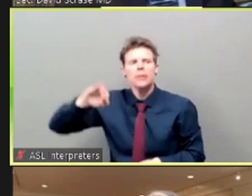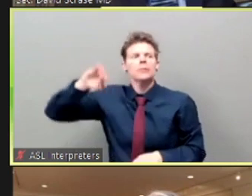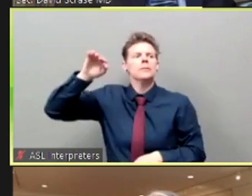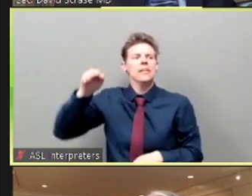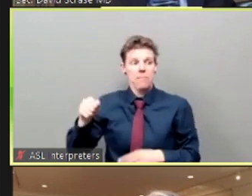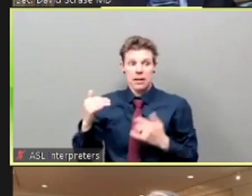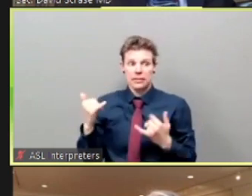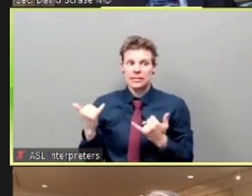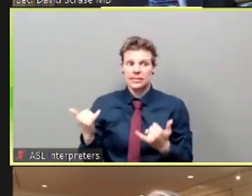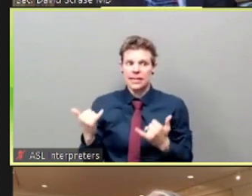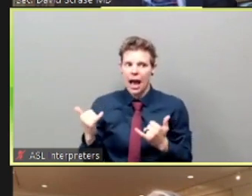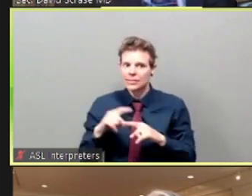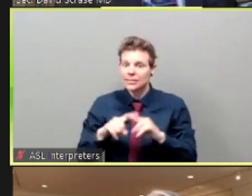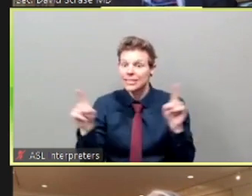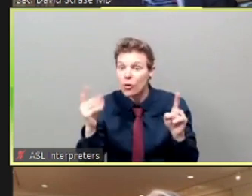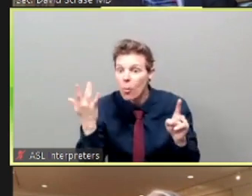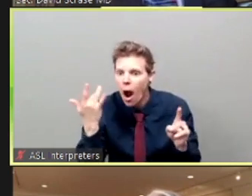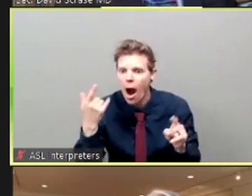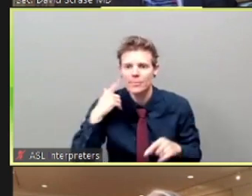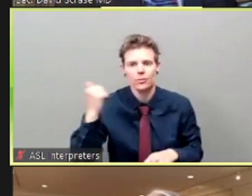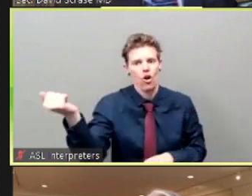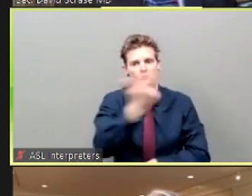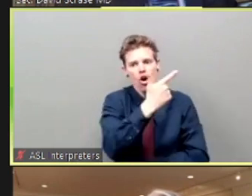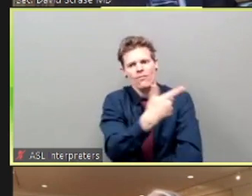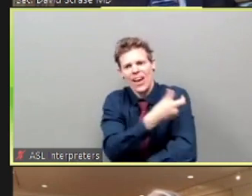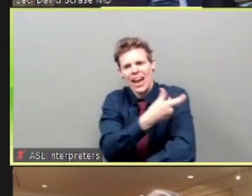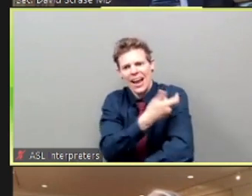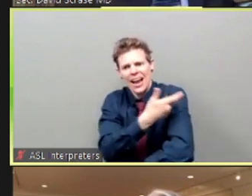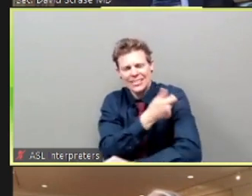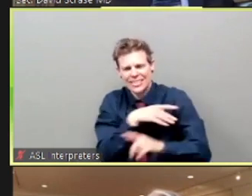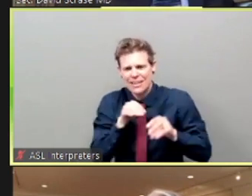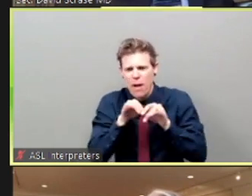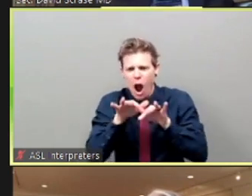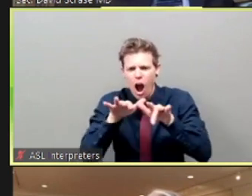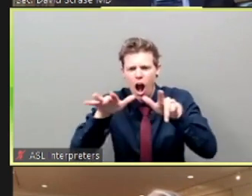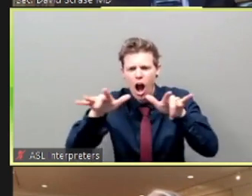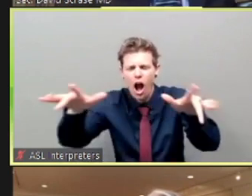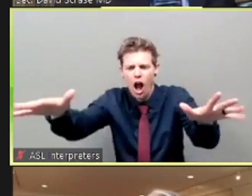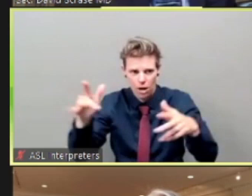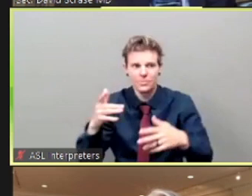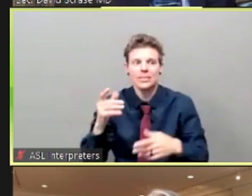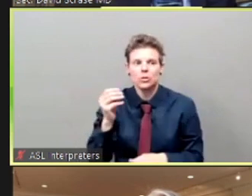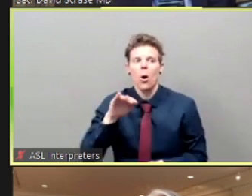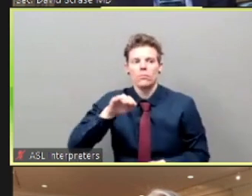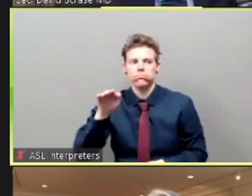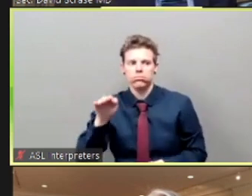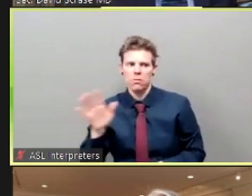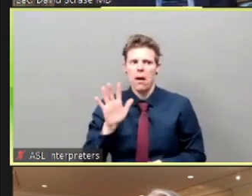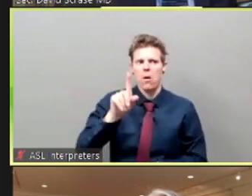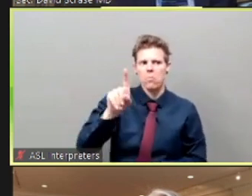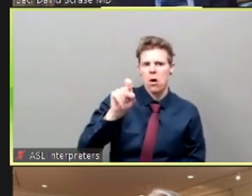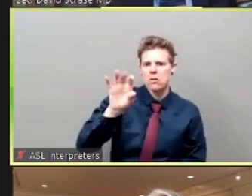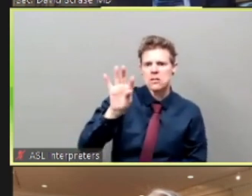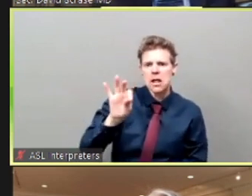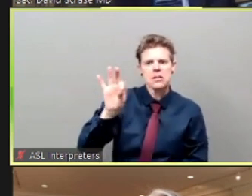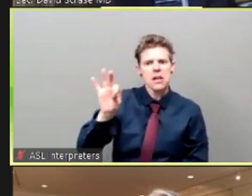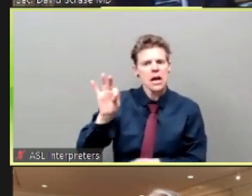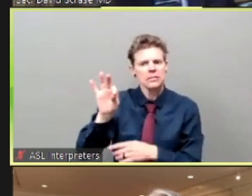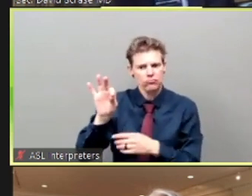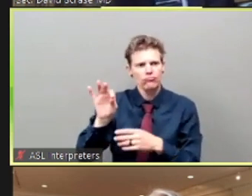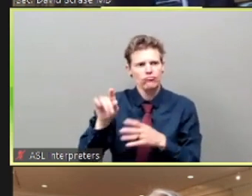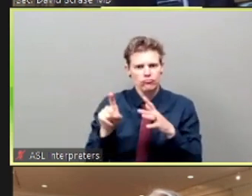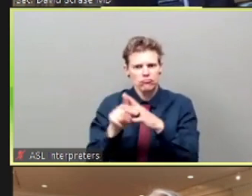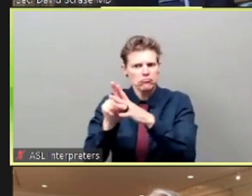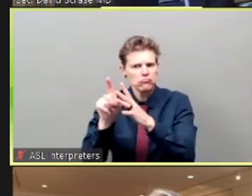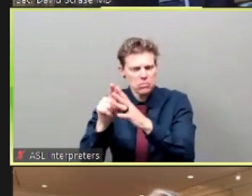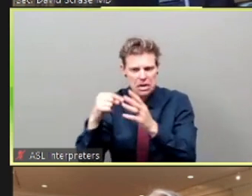going for us. You know, we're running an average over 7 days of 199 cases, about 200 cases. I think that